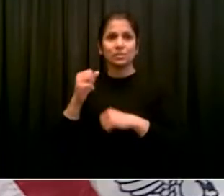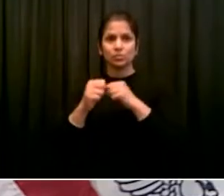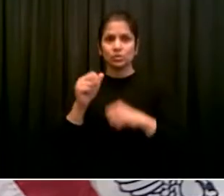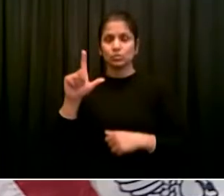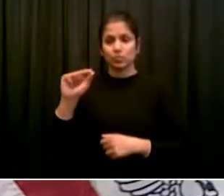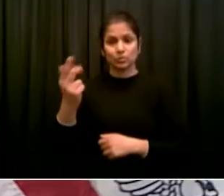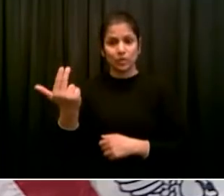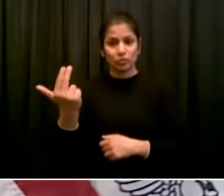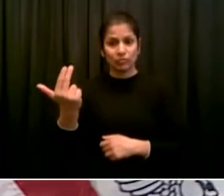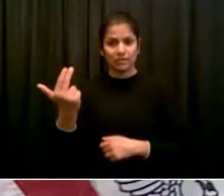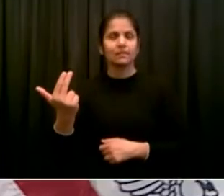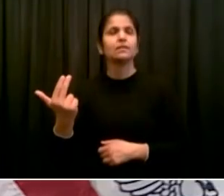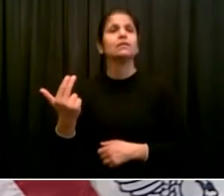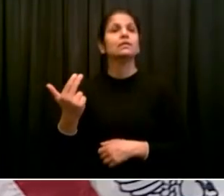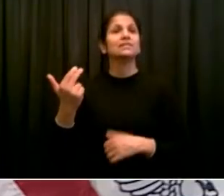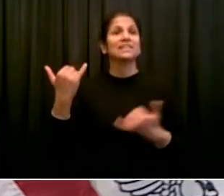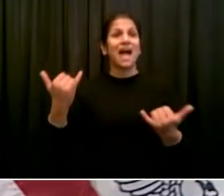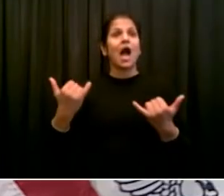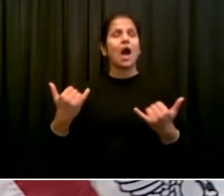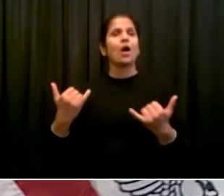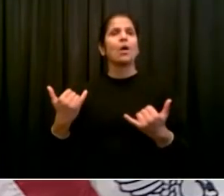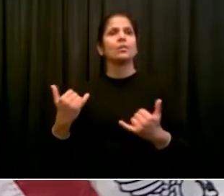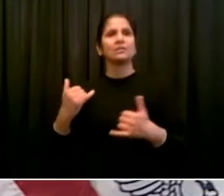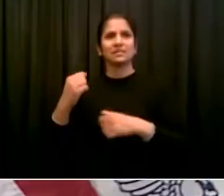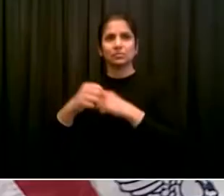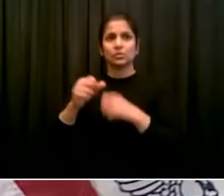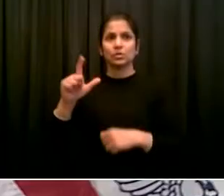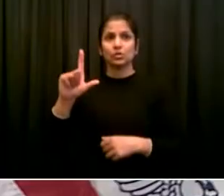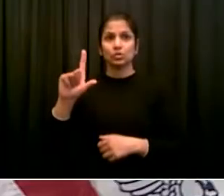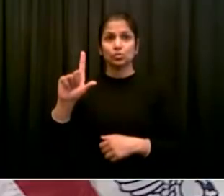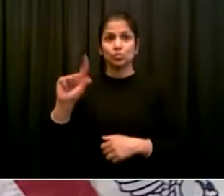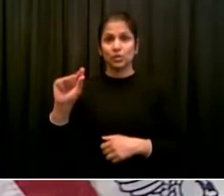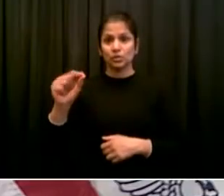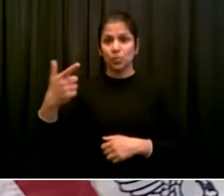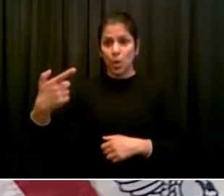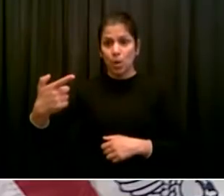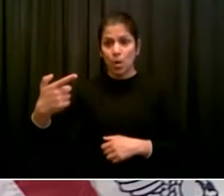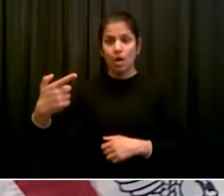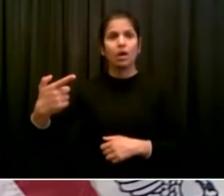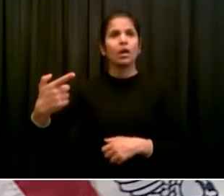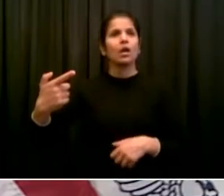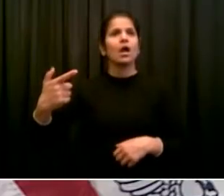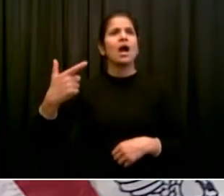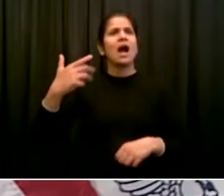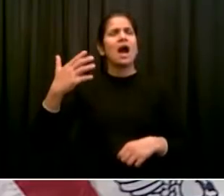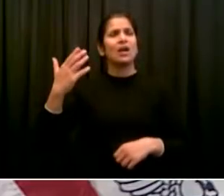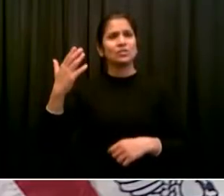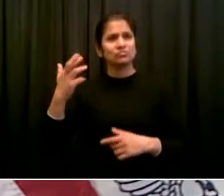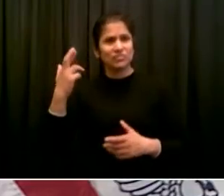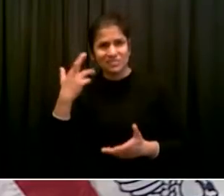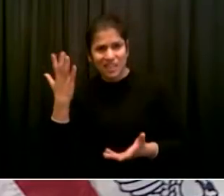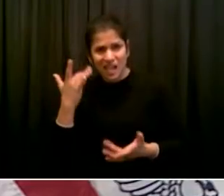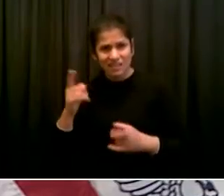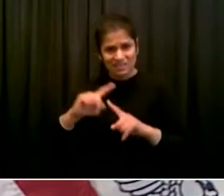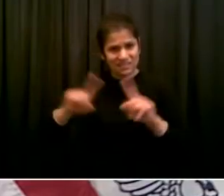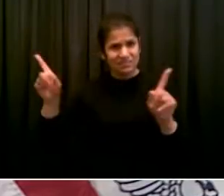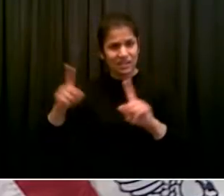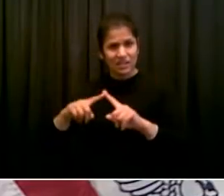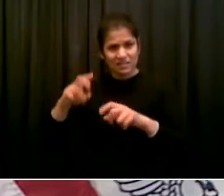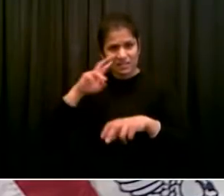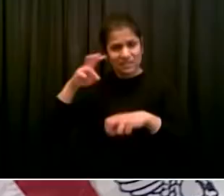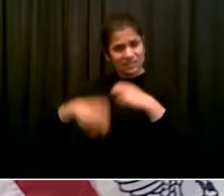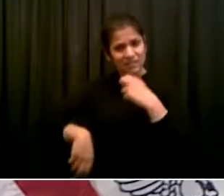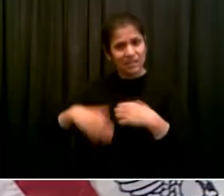And now it's 2021. And believe me, I realize the difficulty and the complexity of dealing with these